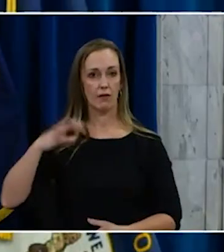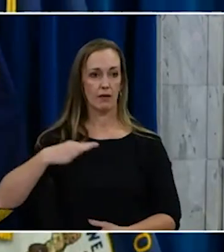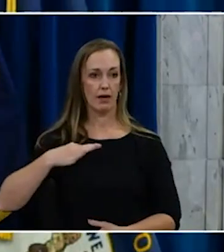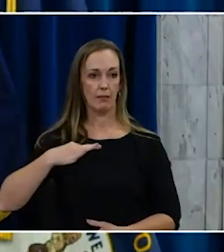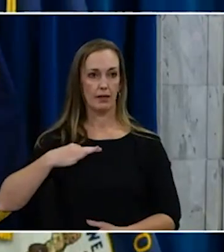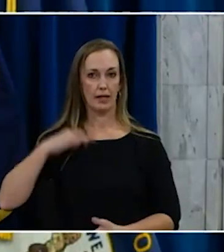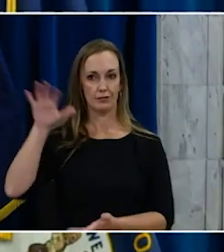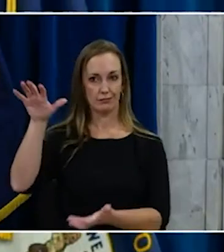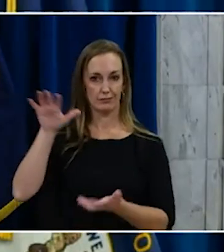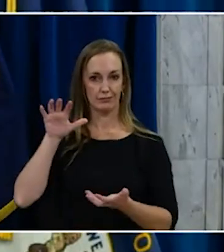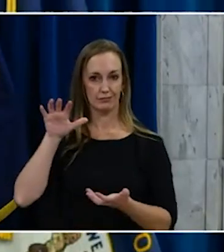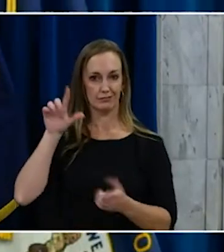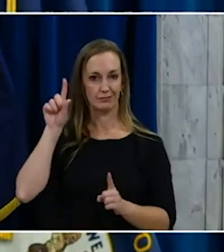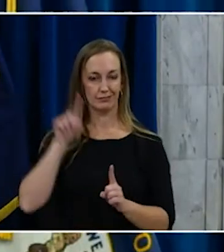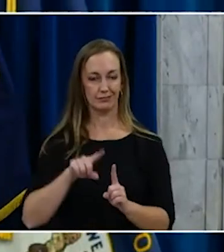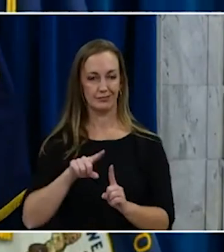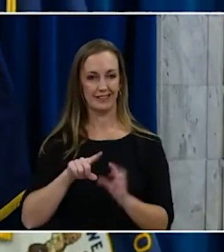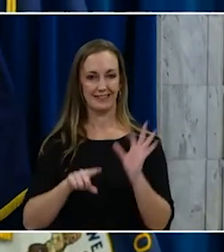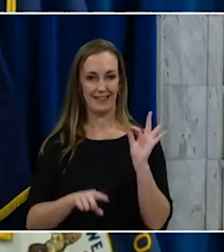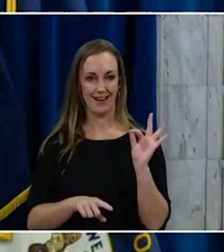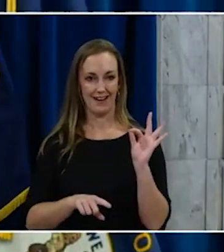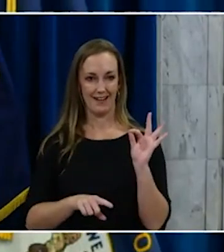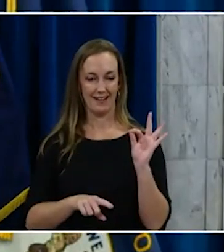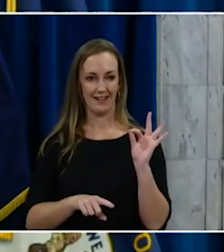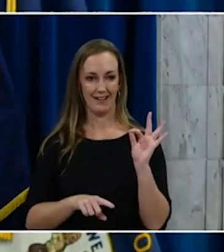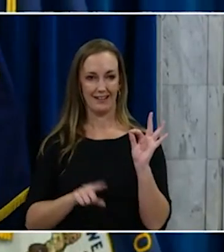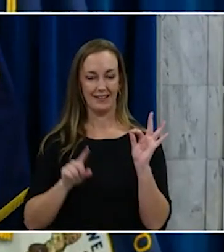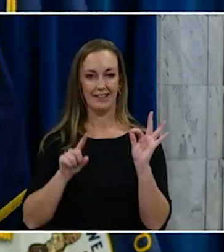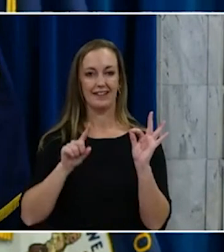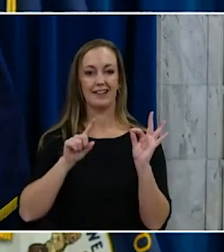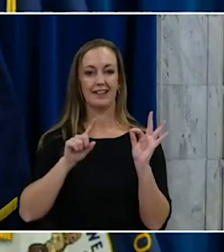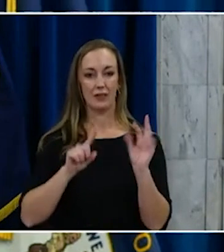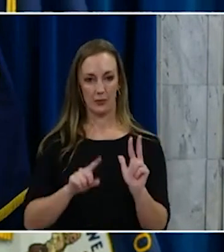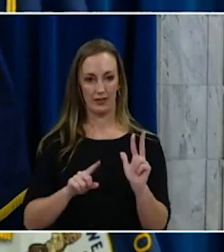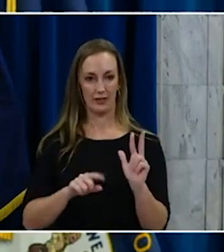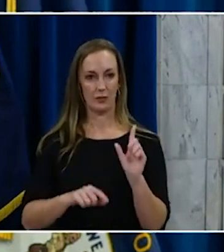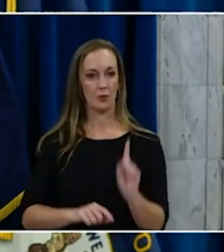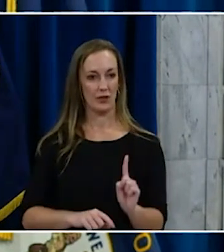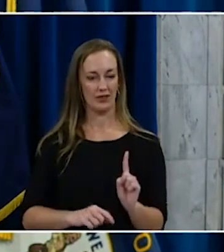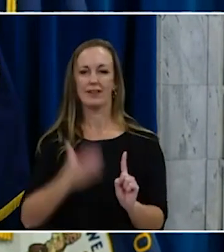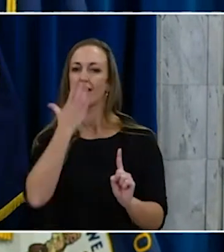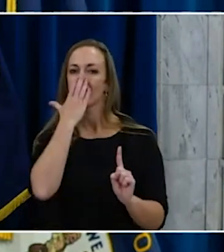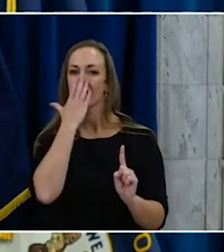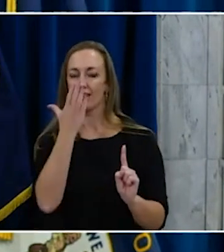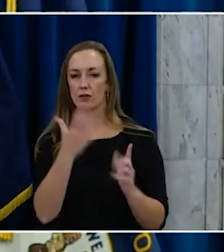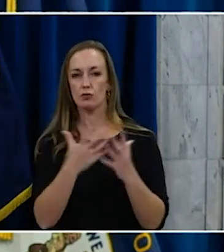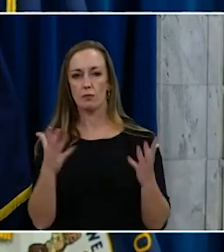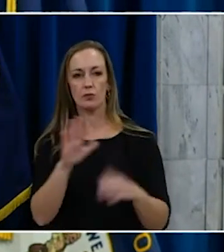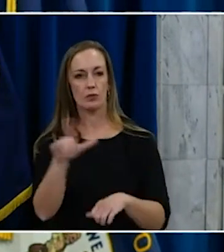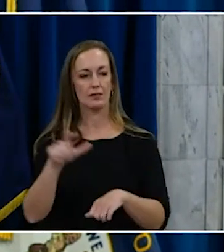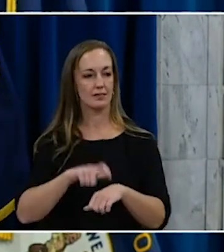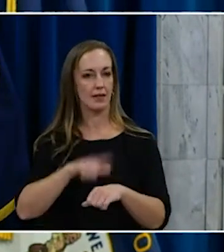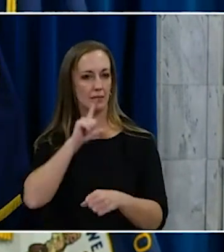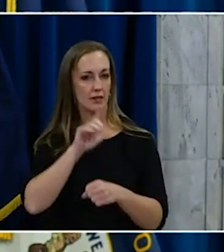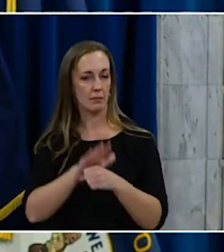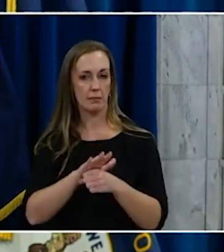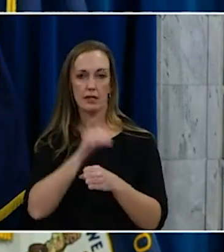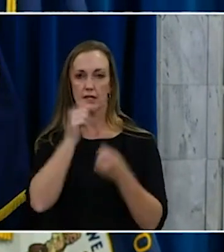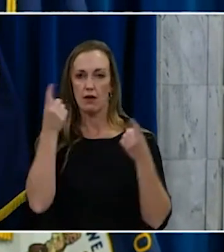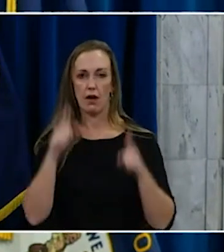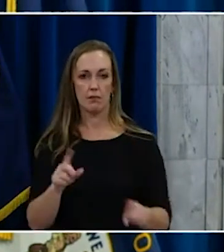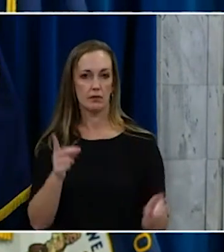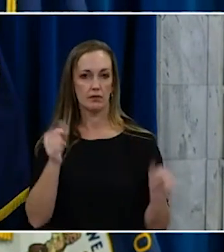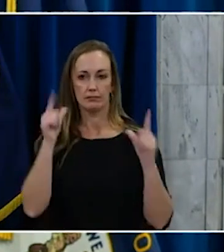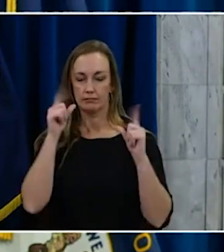Applications, down to nine, down to three, and down to one. Thank you so much for your time and commitment, because it didn't happen